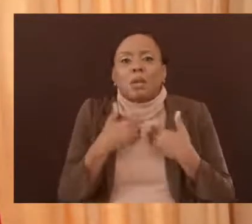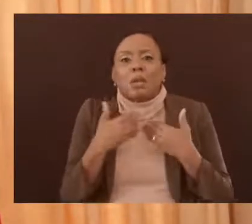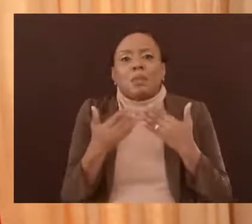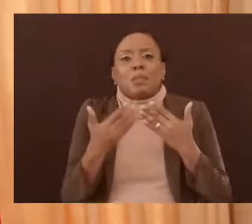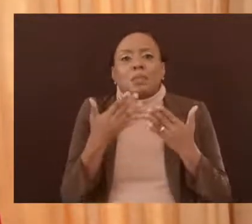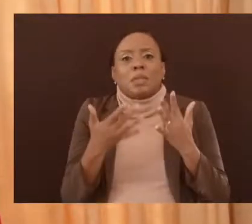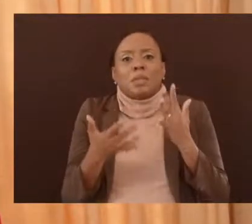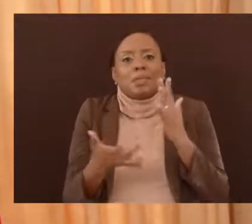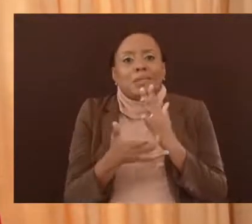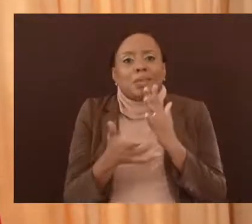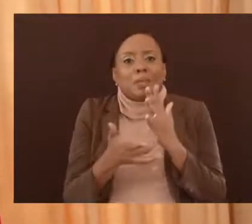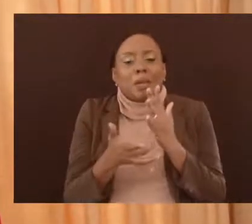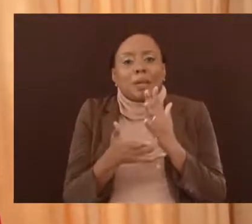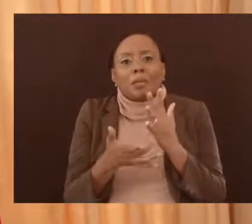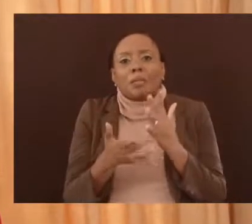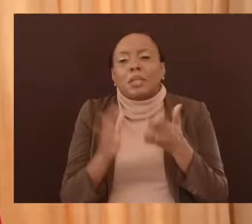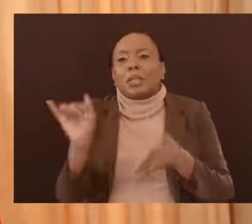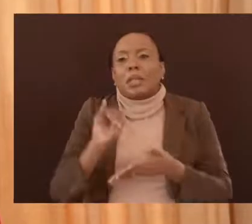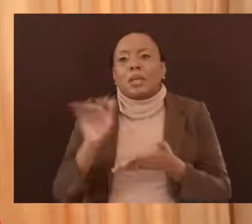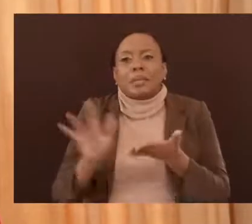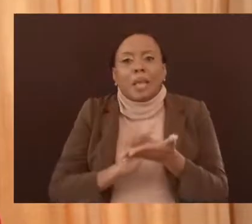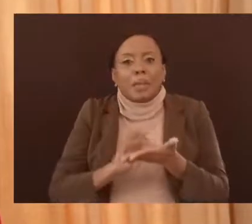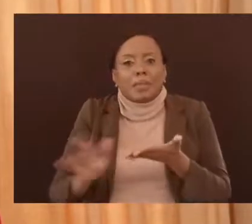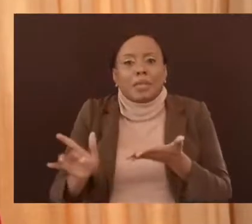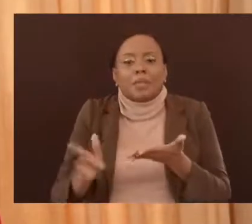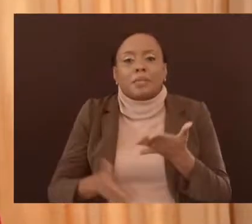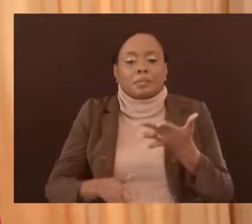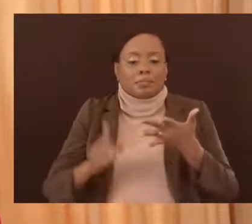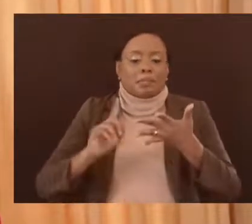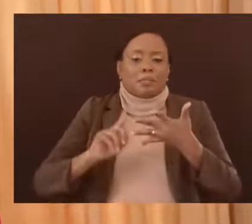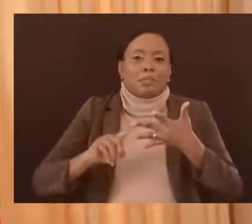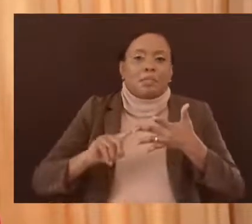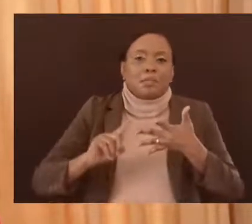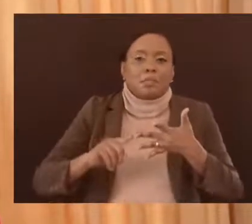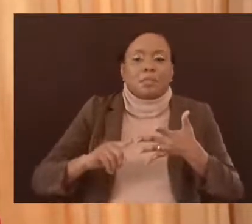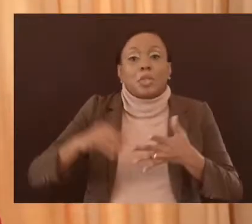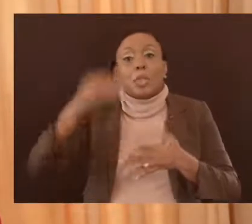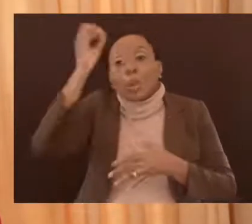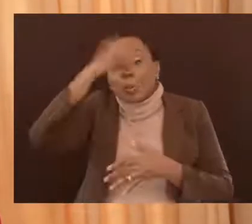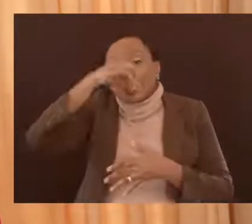connectivity. In some cases, it was the opinion of the teachers